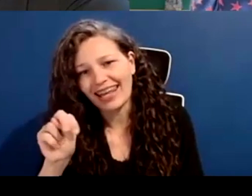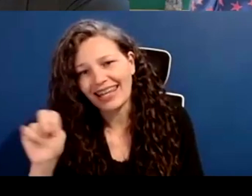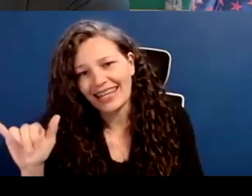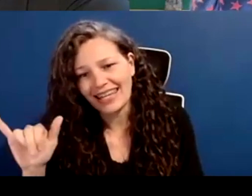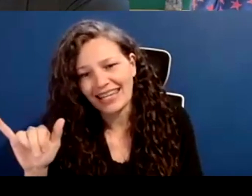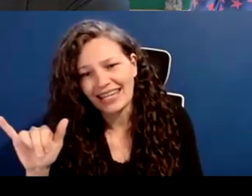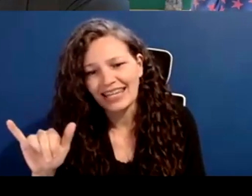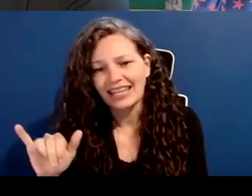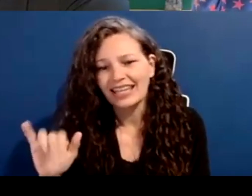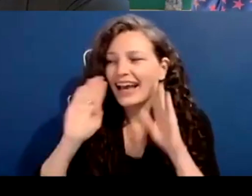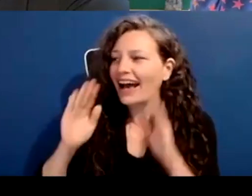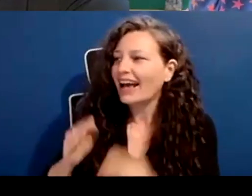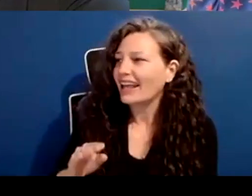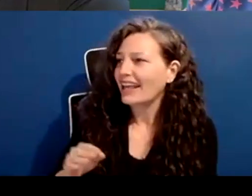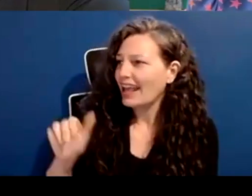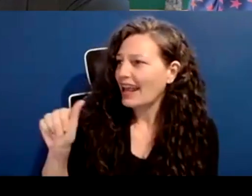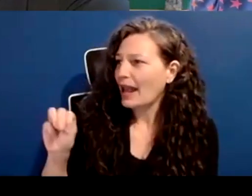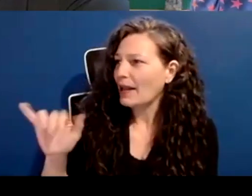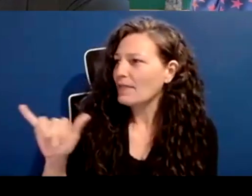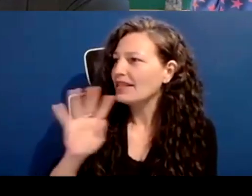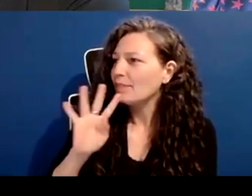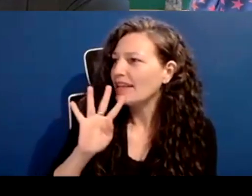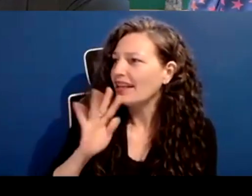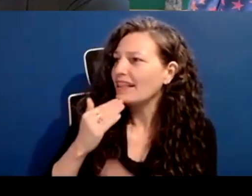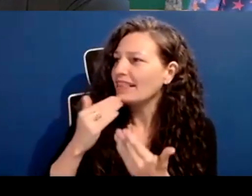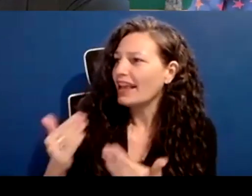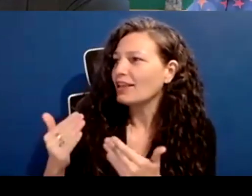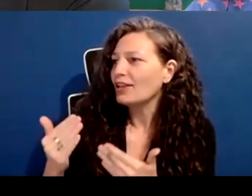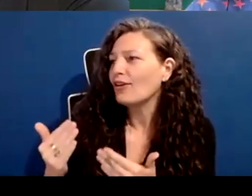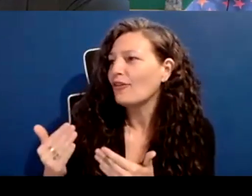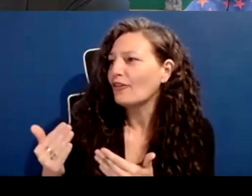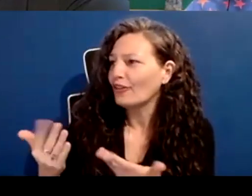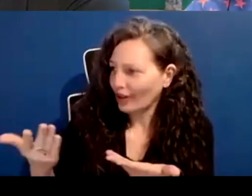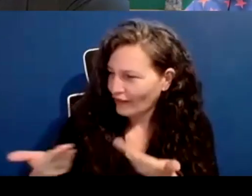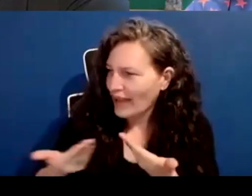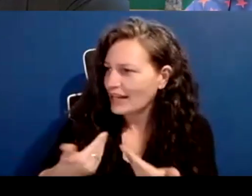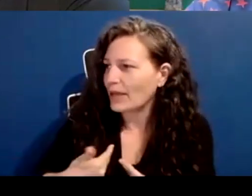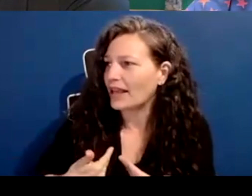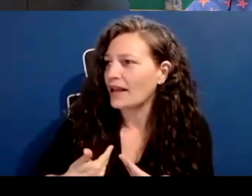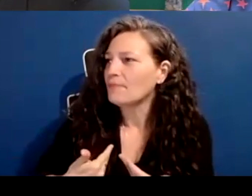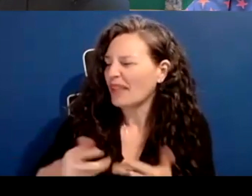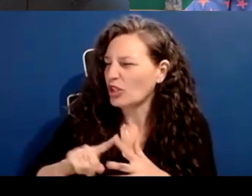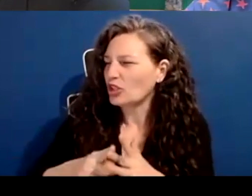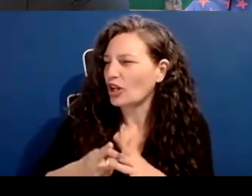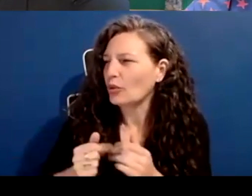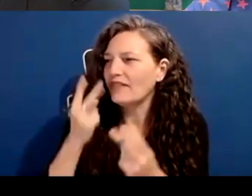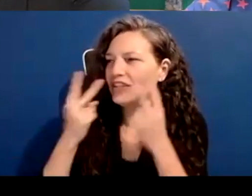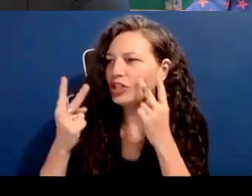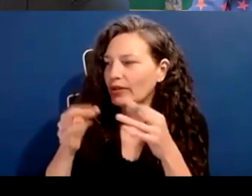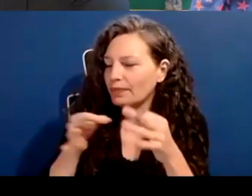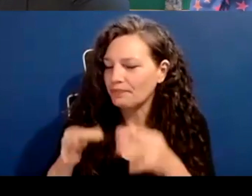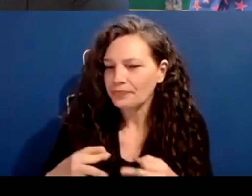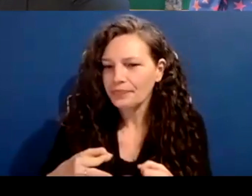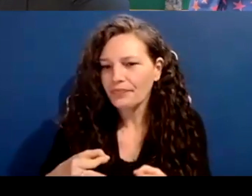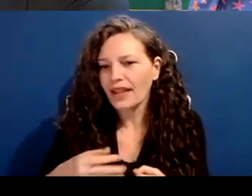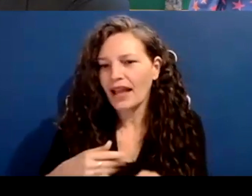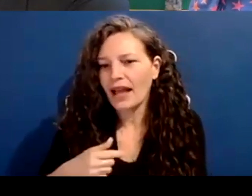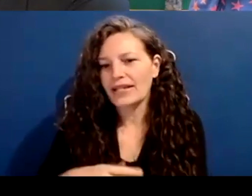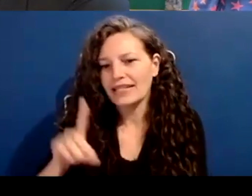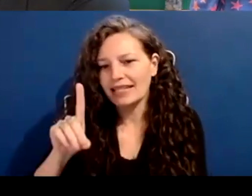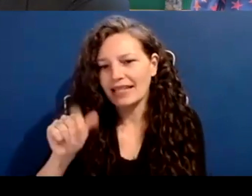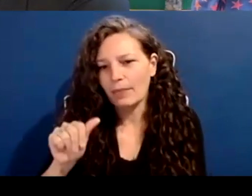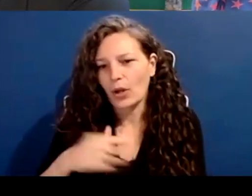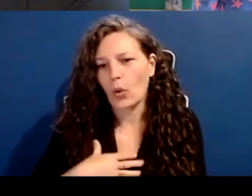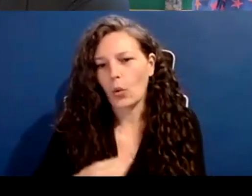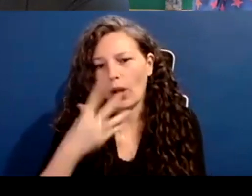This is Amy. Thank you for having me. I'll start with my visual description. I am a disabled white Australian woman